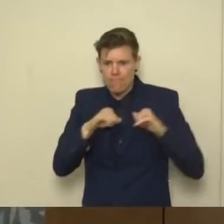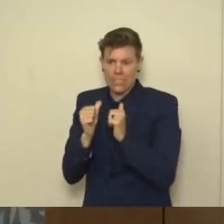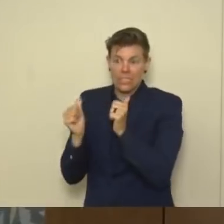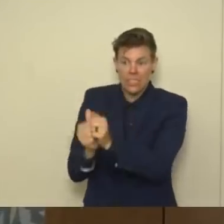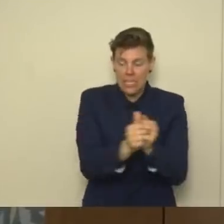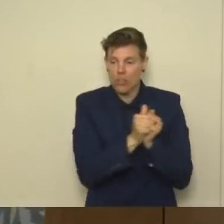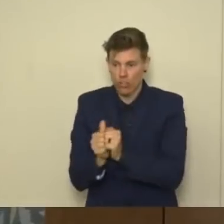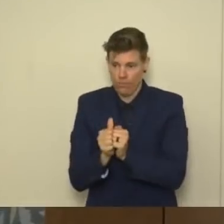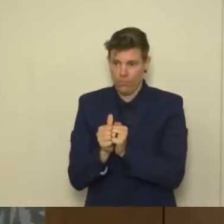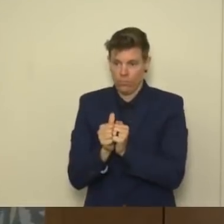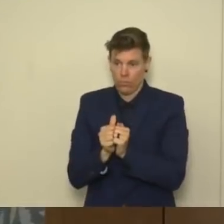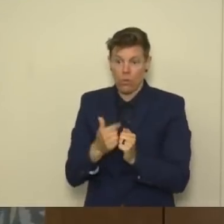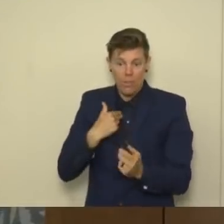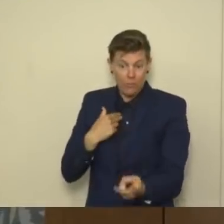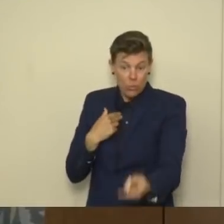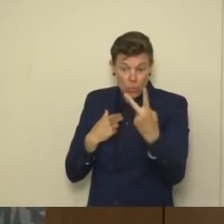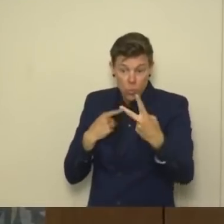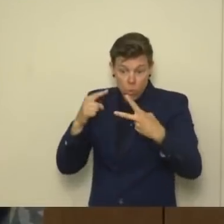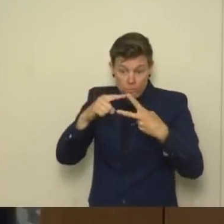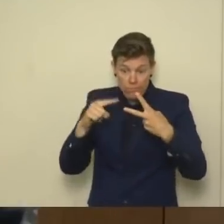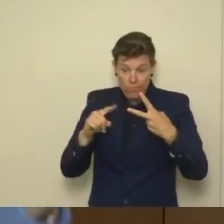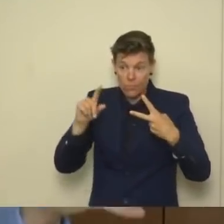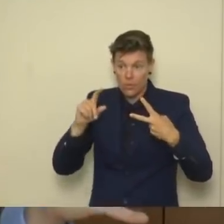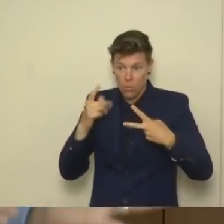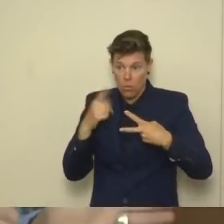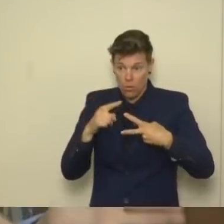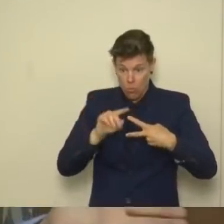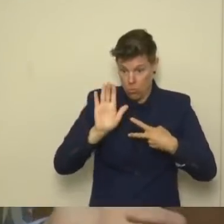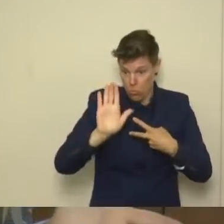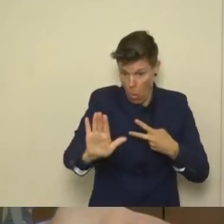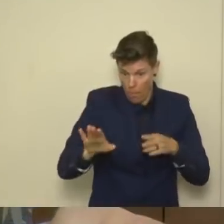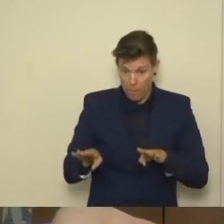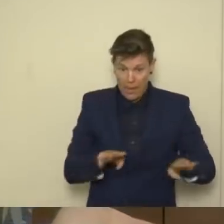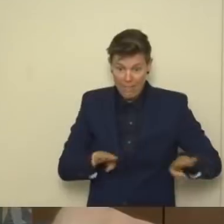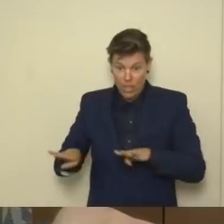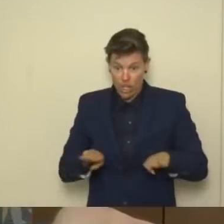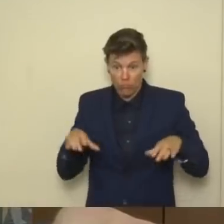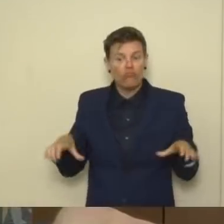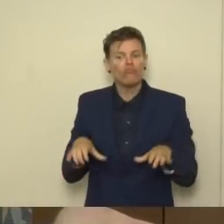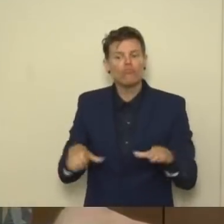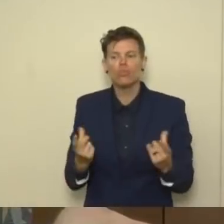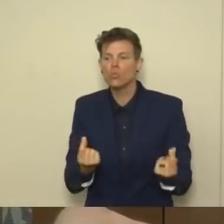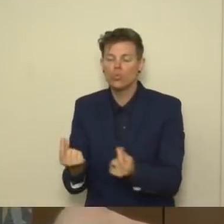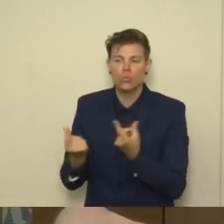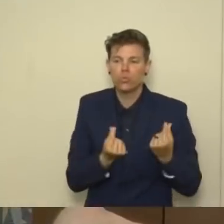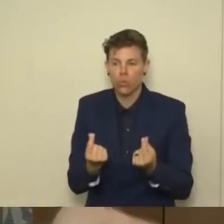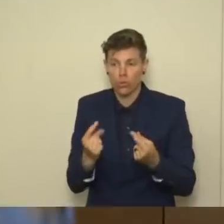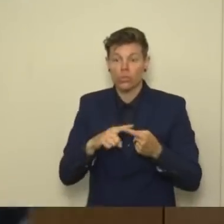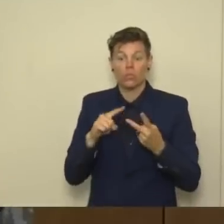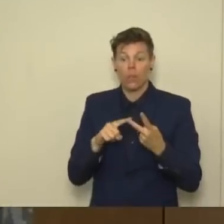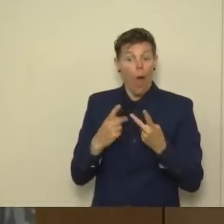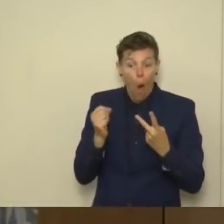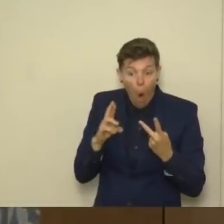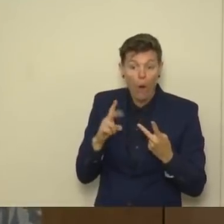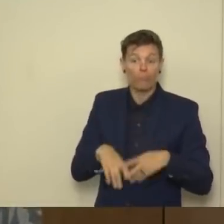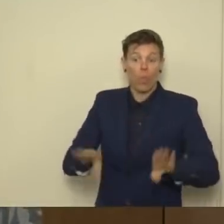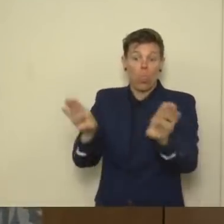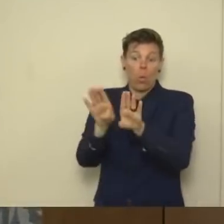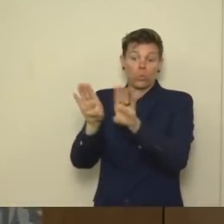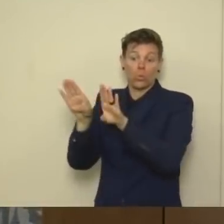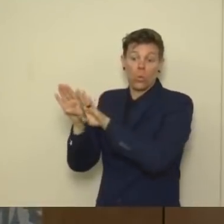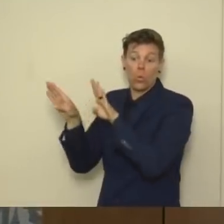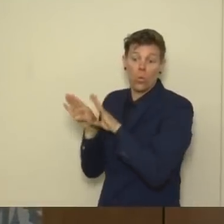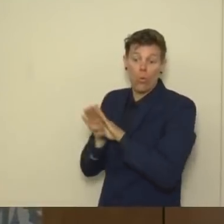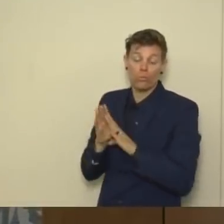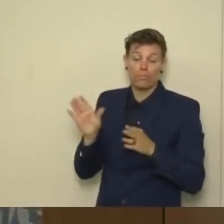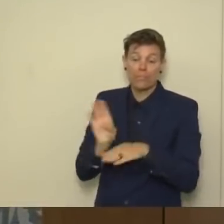personal public health behavior or not allowing access anywhere to anything. See, I believe